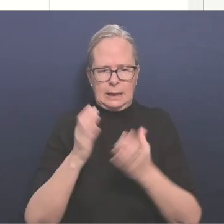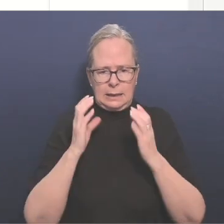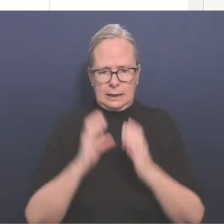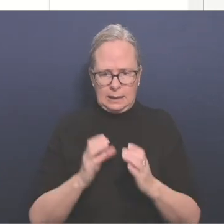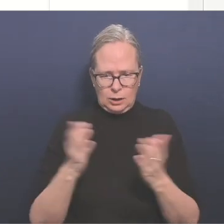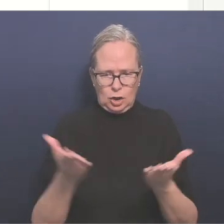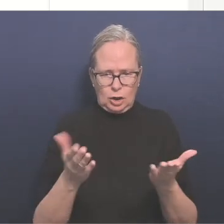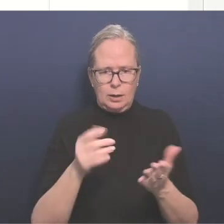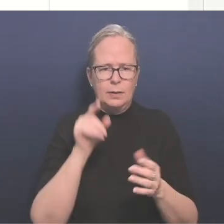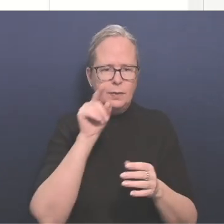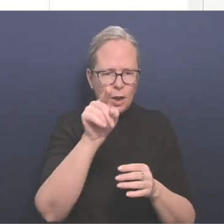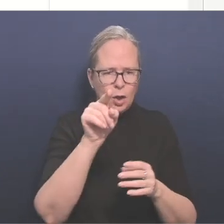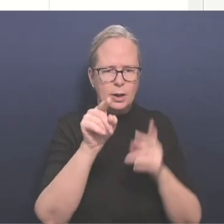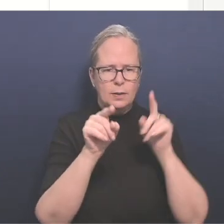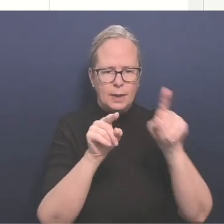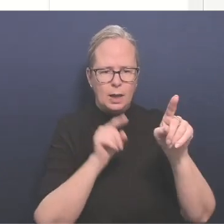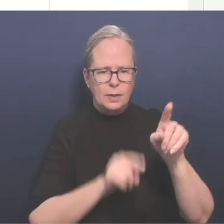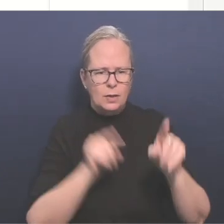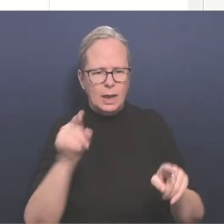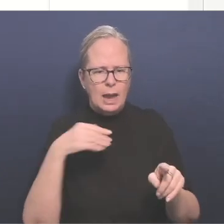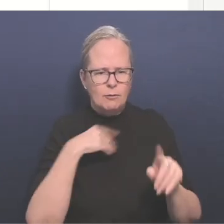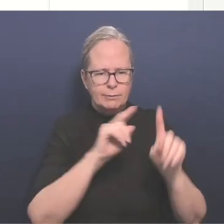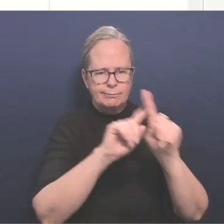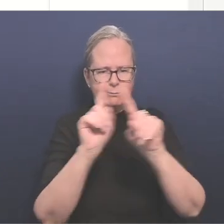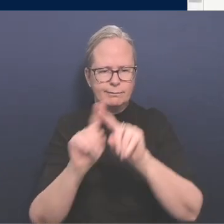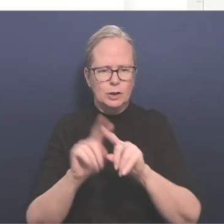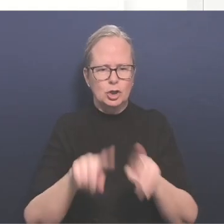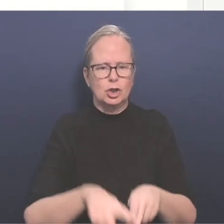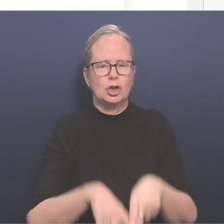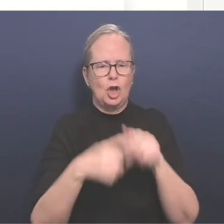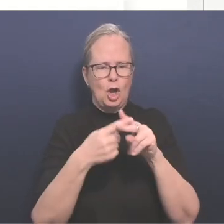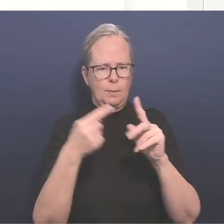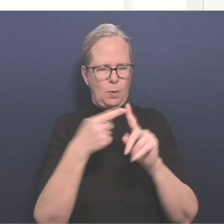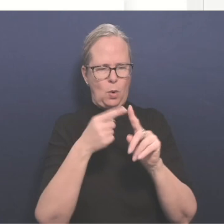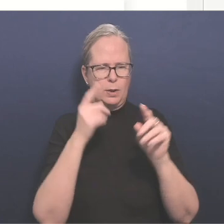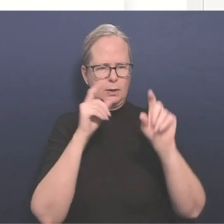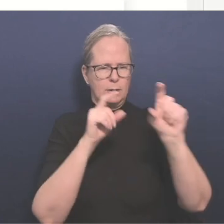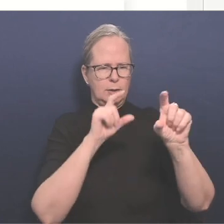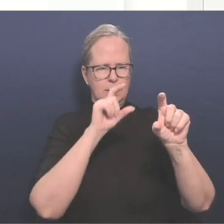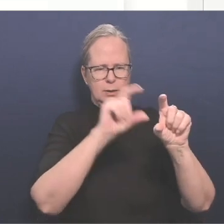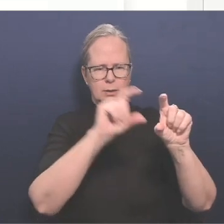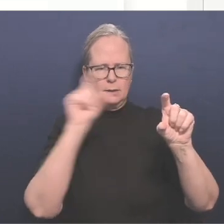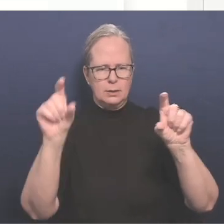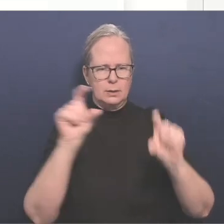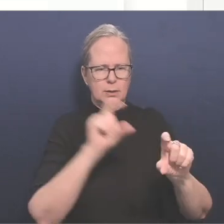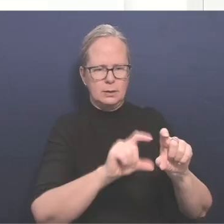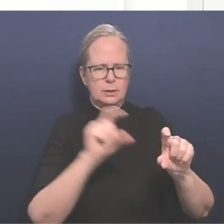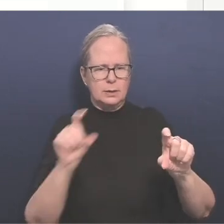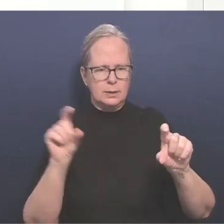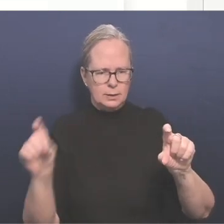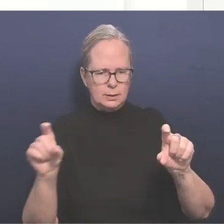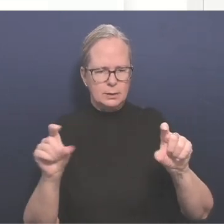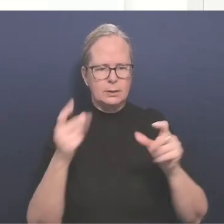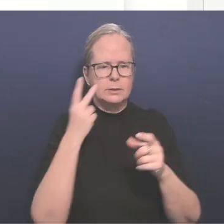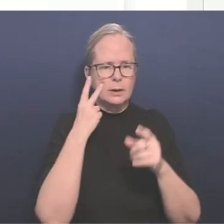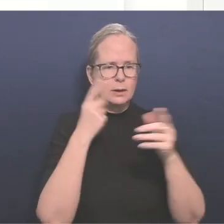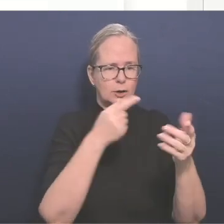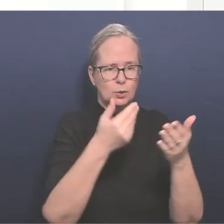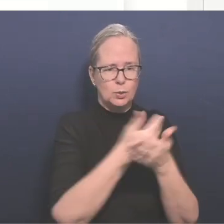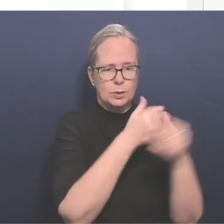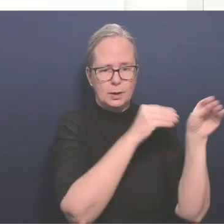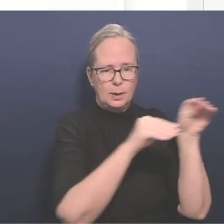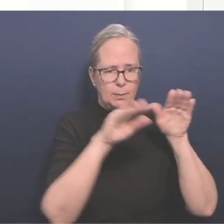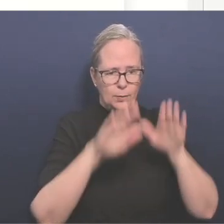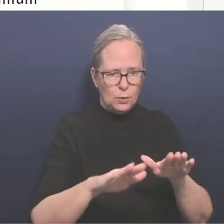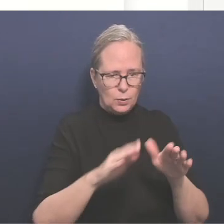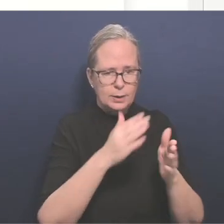the third way of assessing the tool is by using the the browse all benefits. So